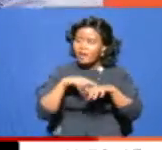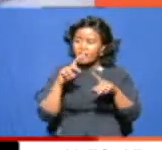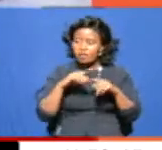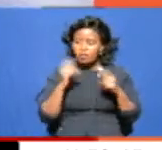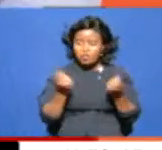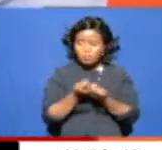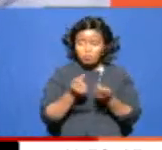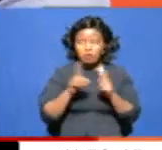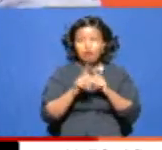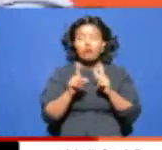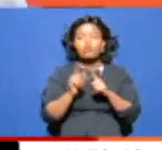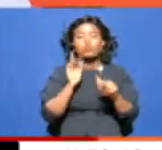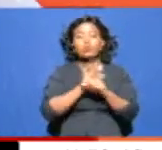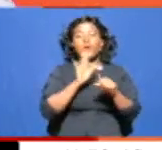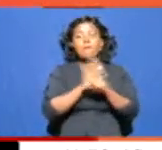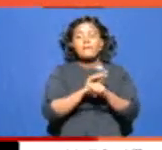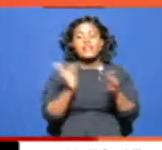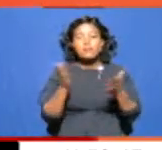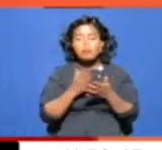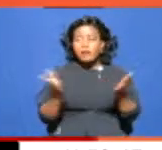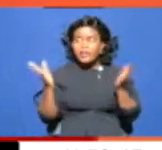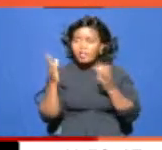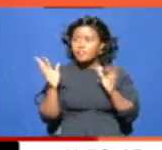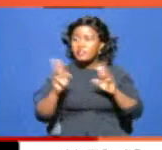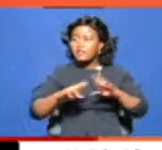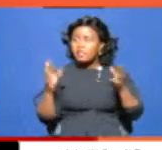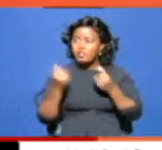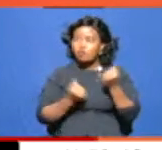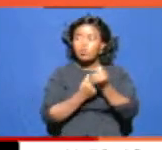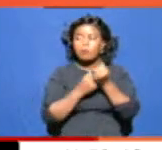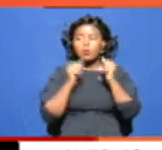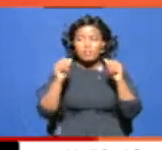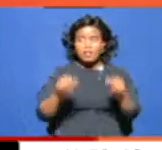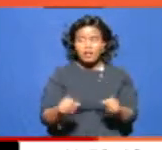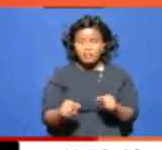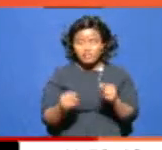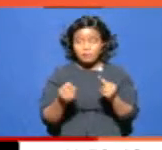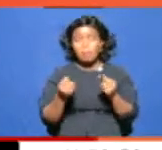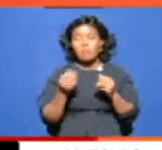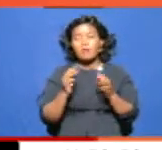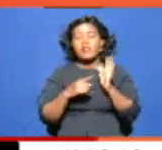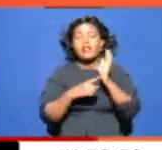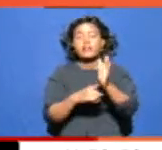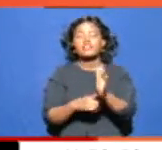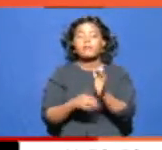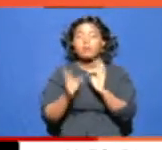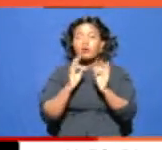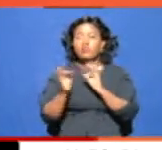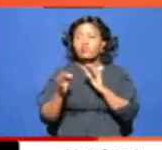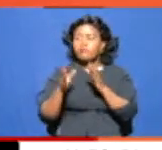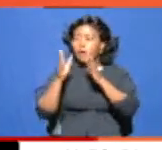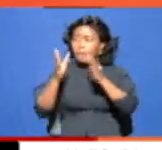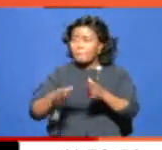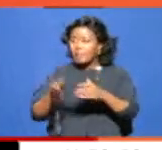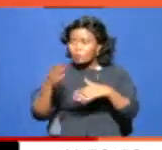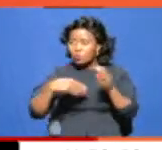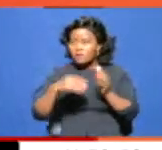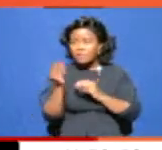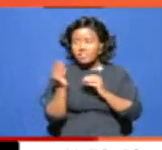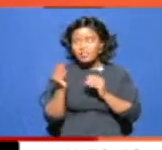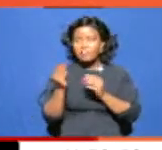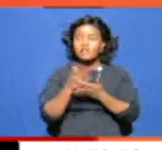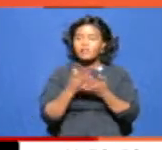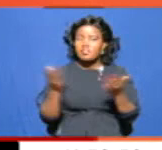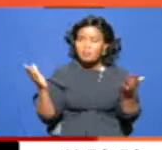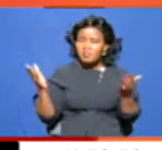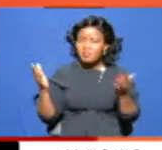can associate themselves with. If someone like Nedi sells Nivea to me, I'll drink it. Mm-hmm. I'll not even apply it